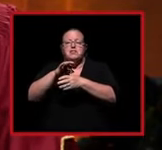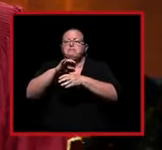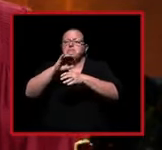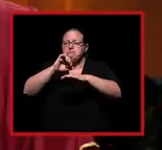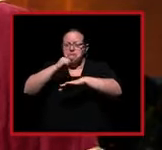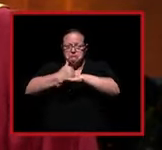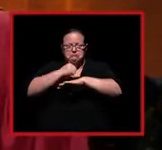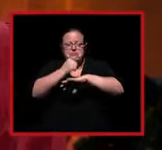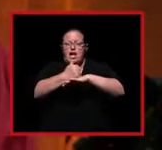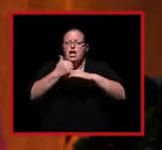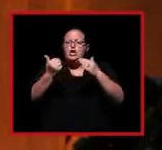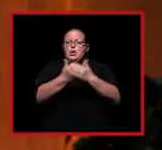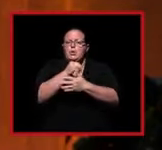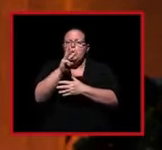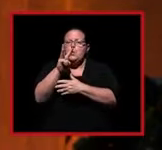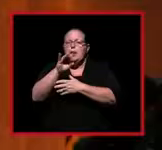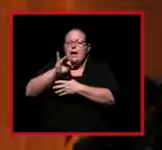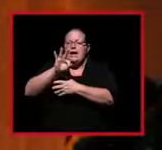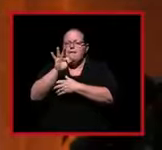in Building 17.